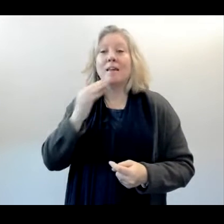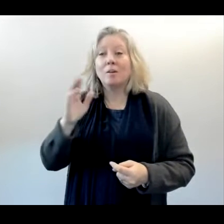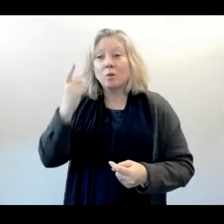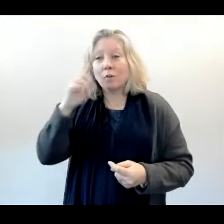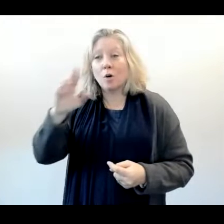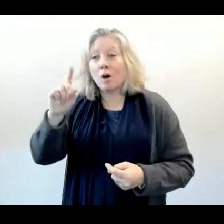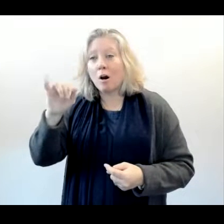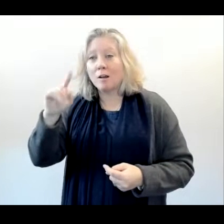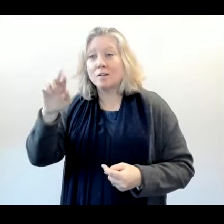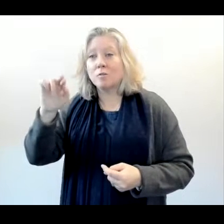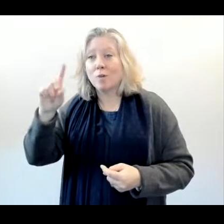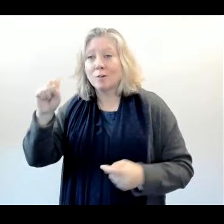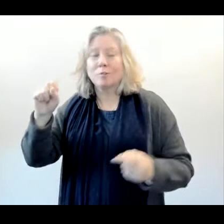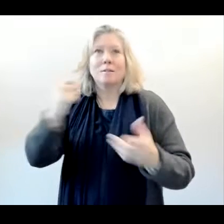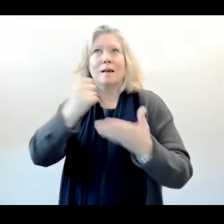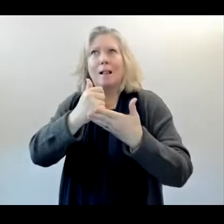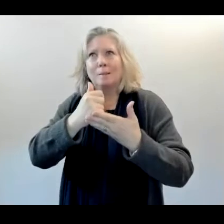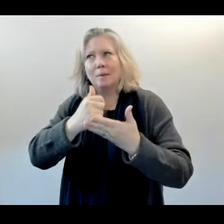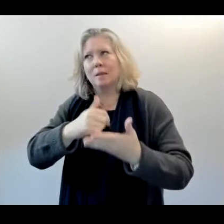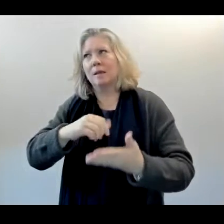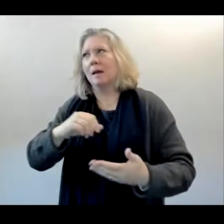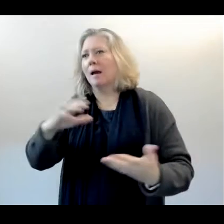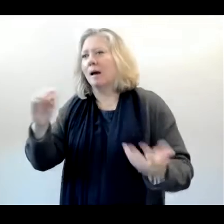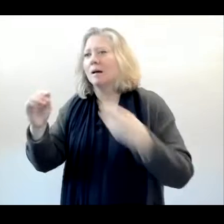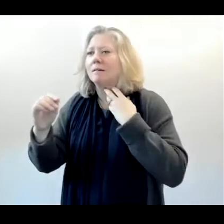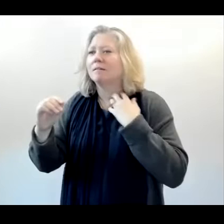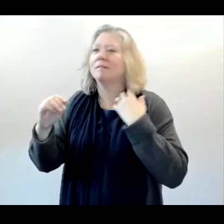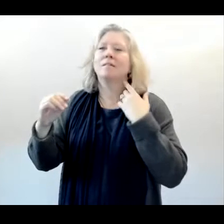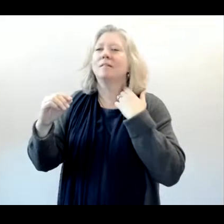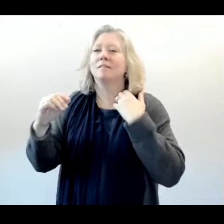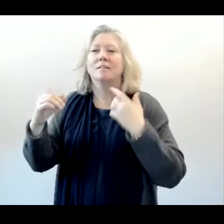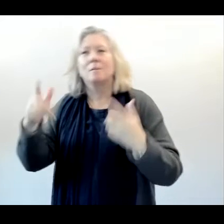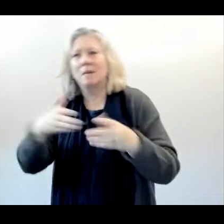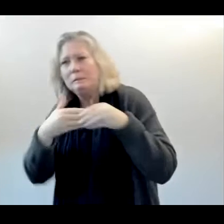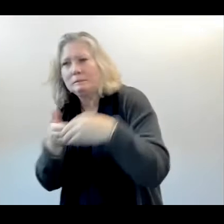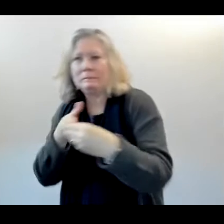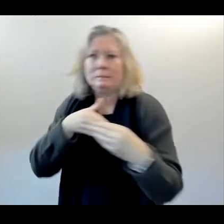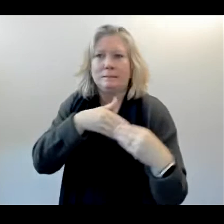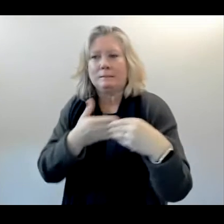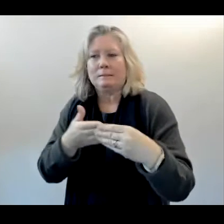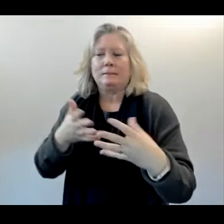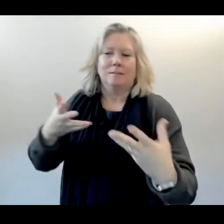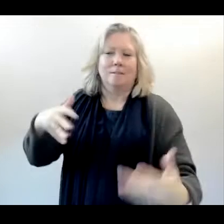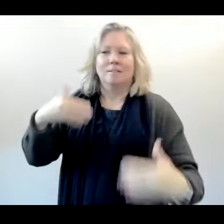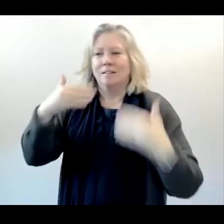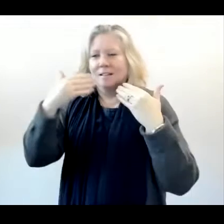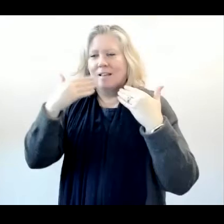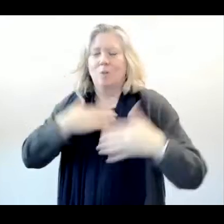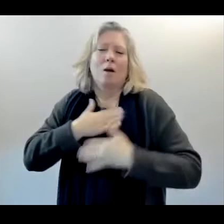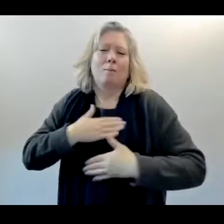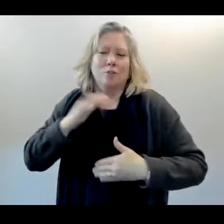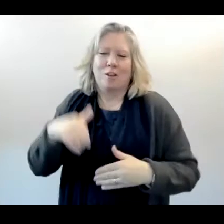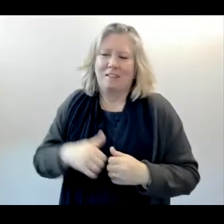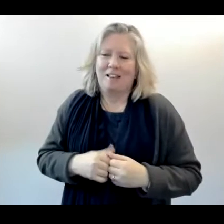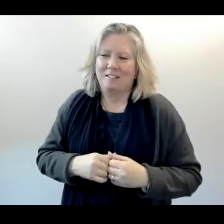helped and bend and dealt with me pushing. I appreciate it. Thank you all. Thank